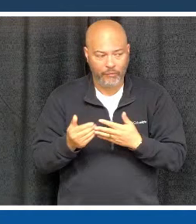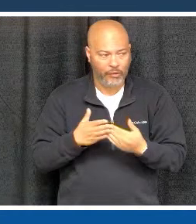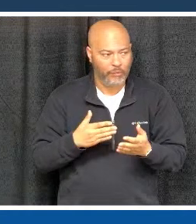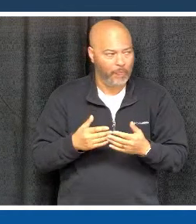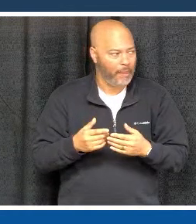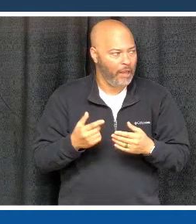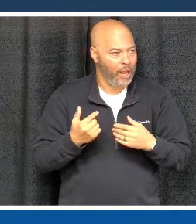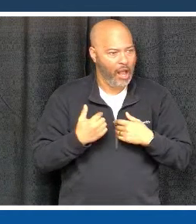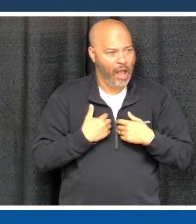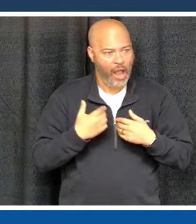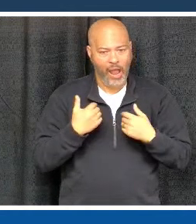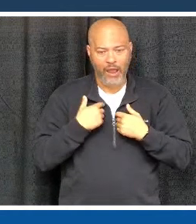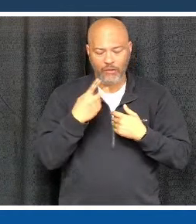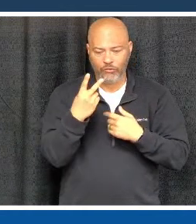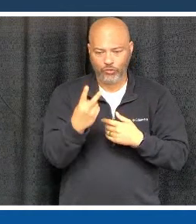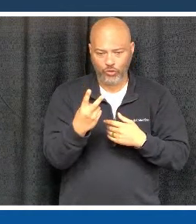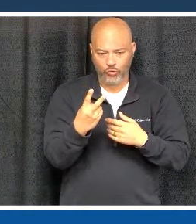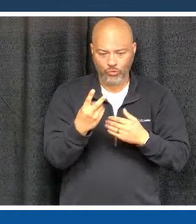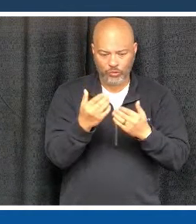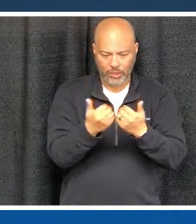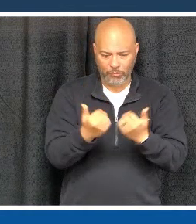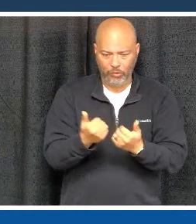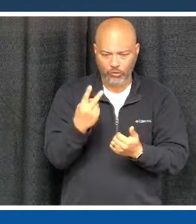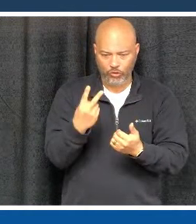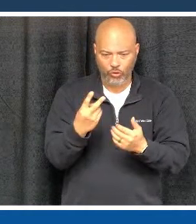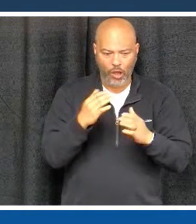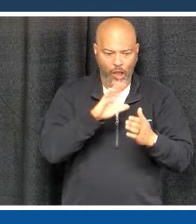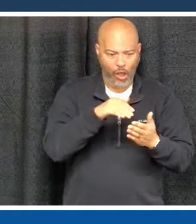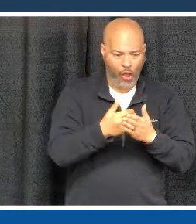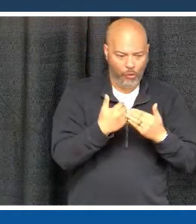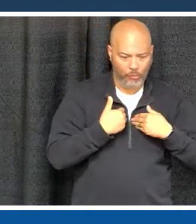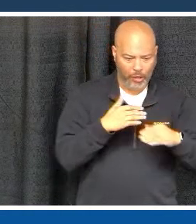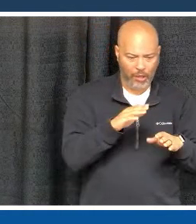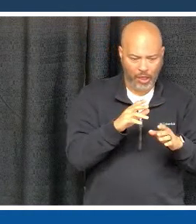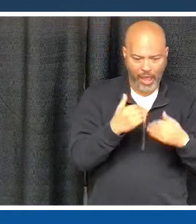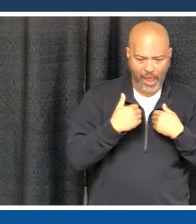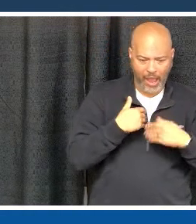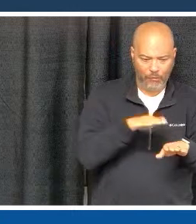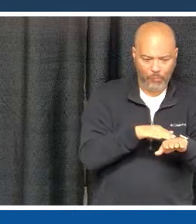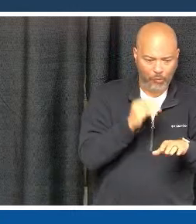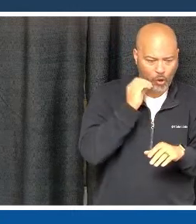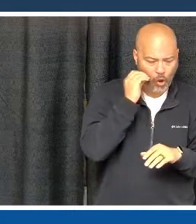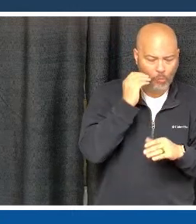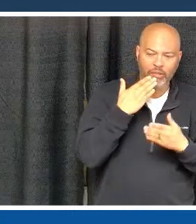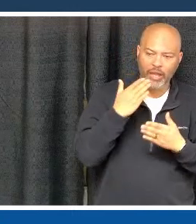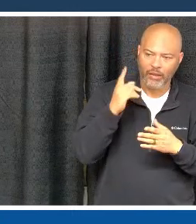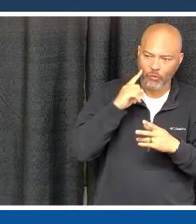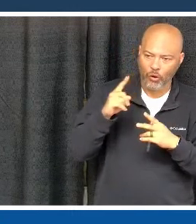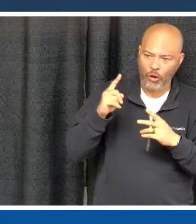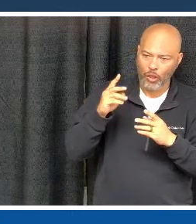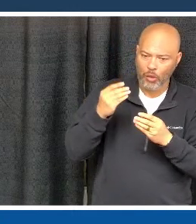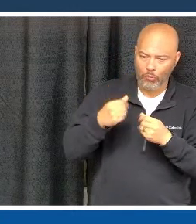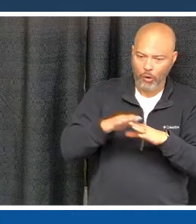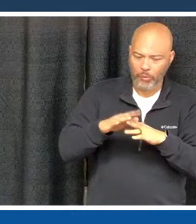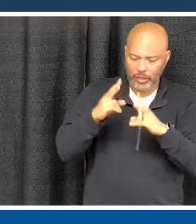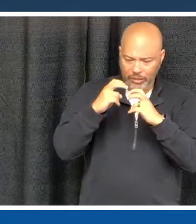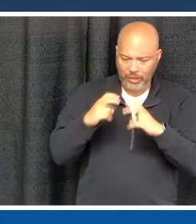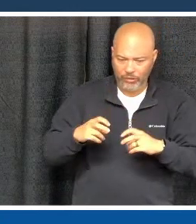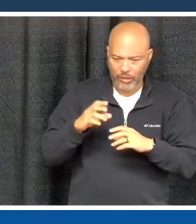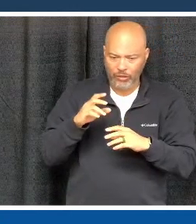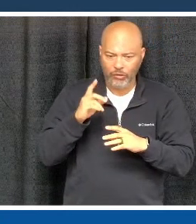broke it up into 2 tabs. One is all the parcels that had a mobile home on it, and thank you to the assessor's office for getting us this